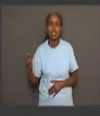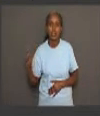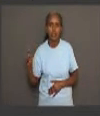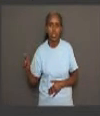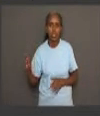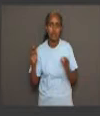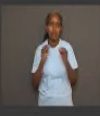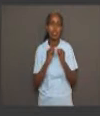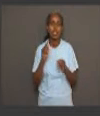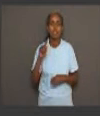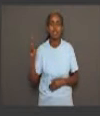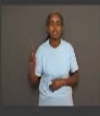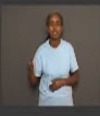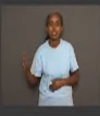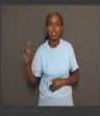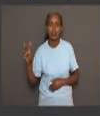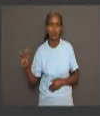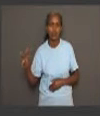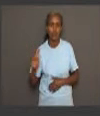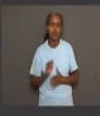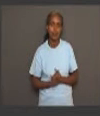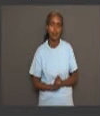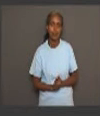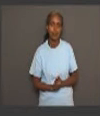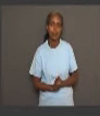z1 plus z2.